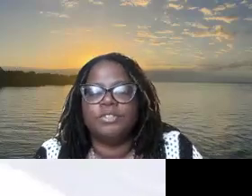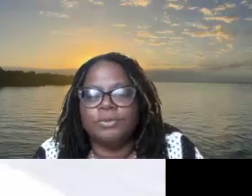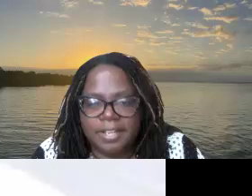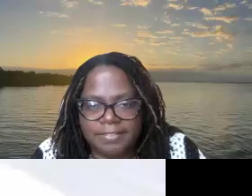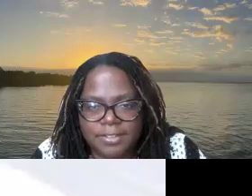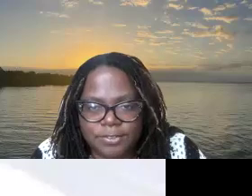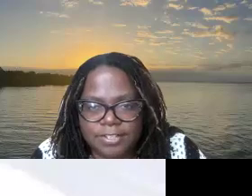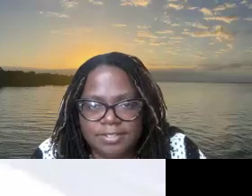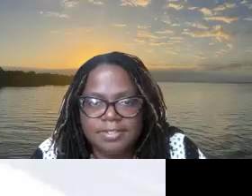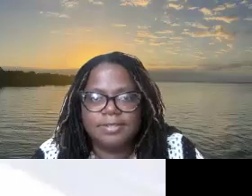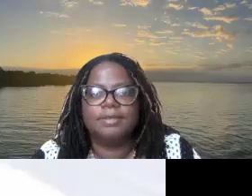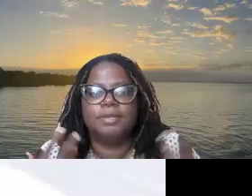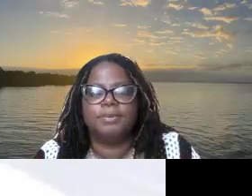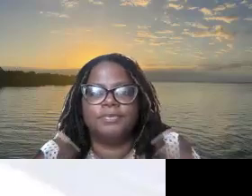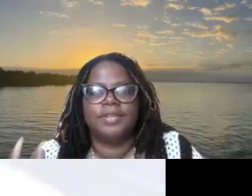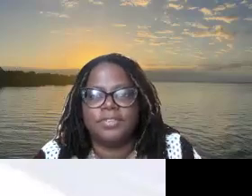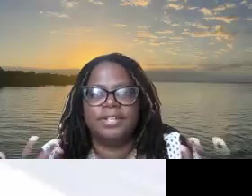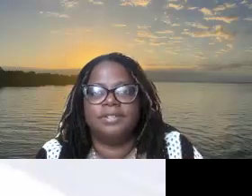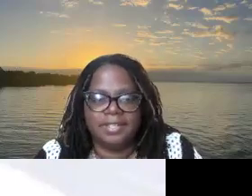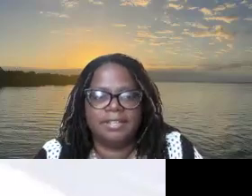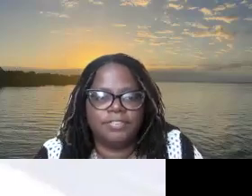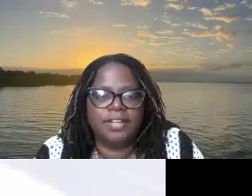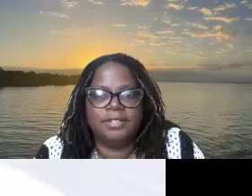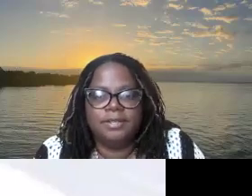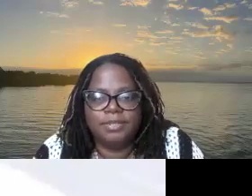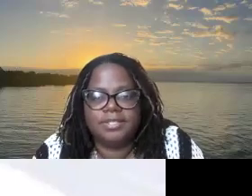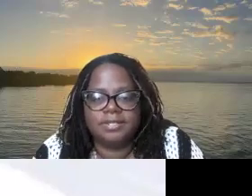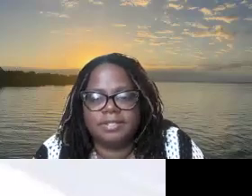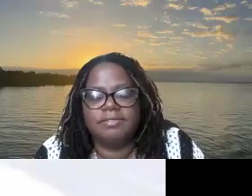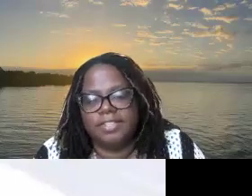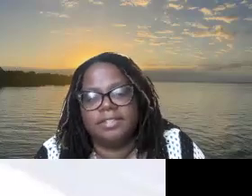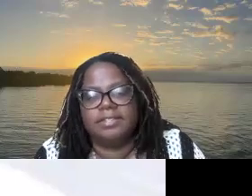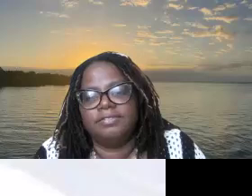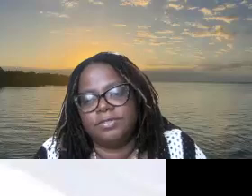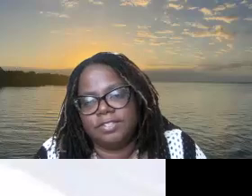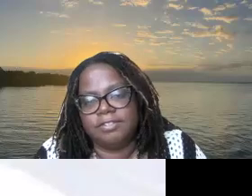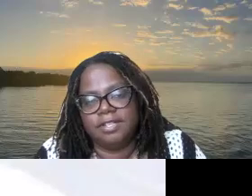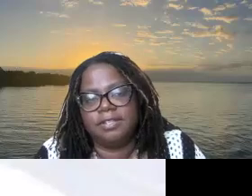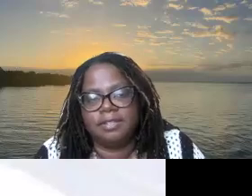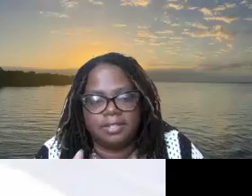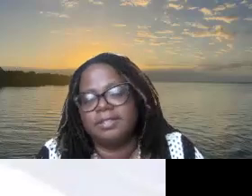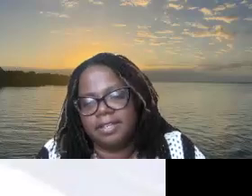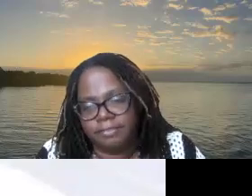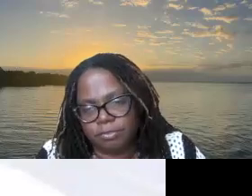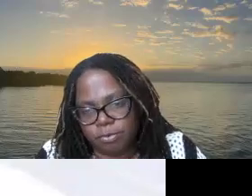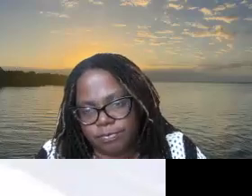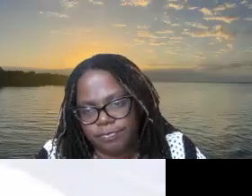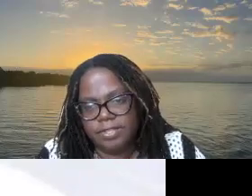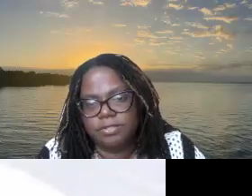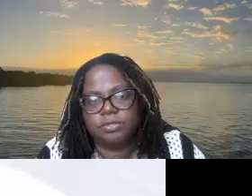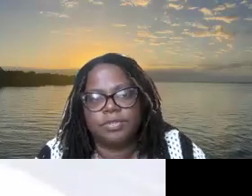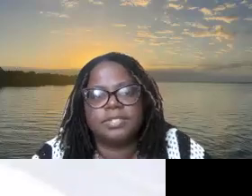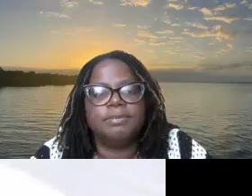If you don't have that trust, then people try to, again, find places that they think that they feel security. They think that they have